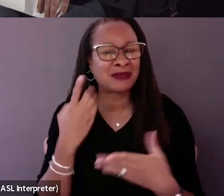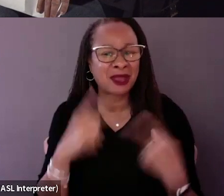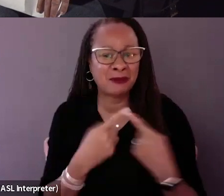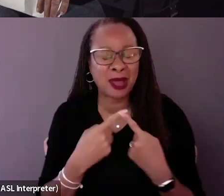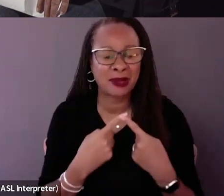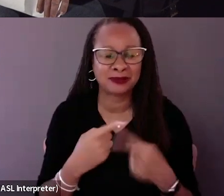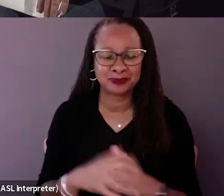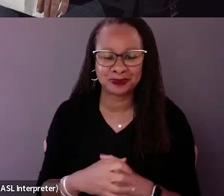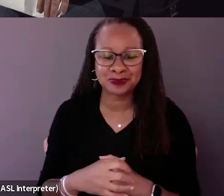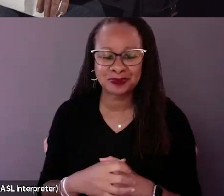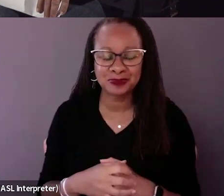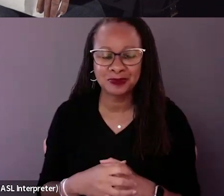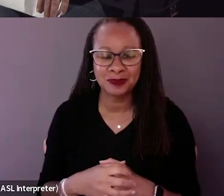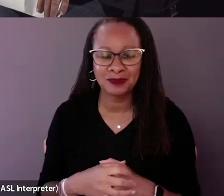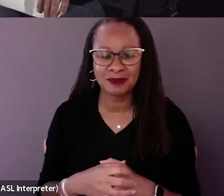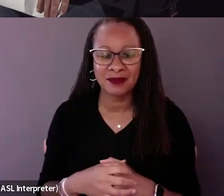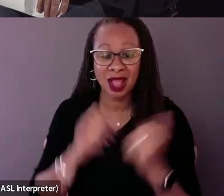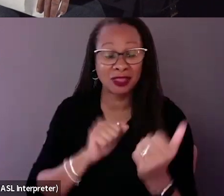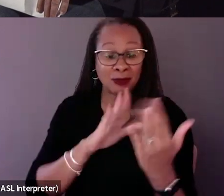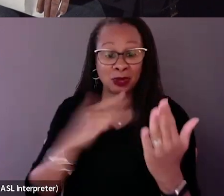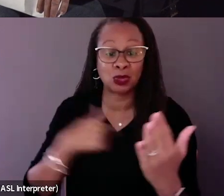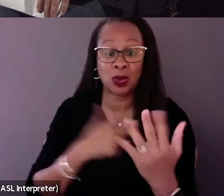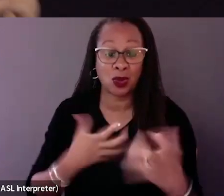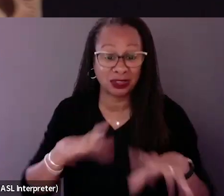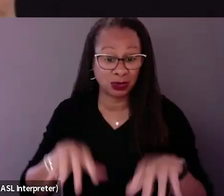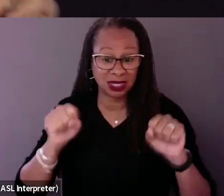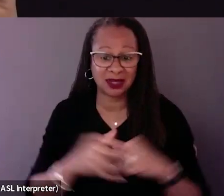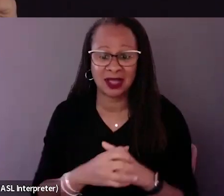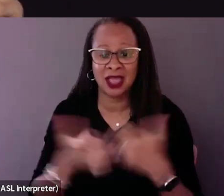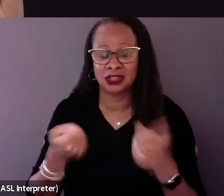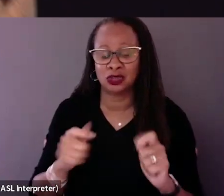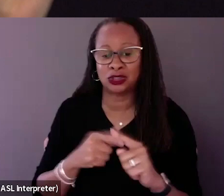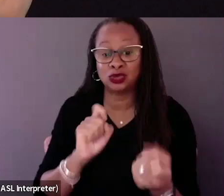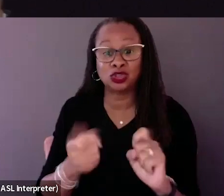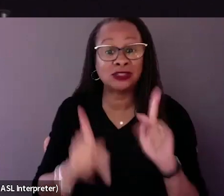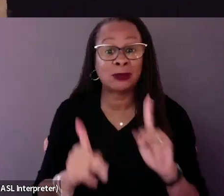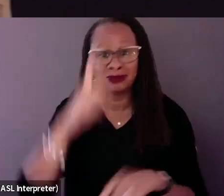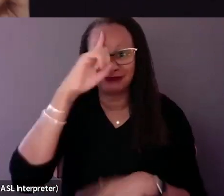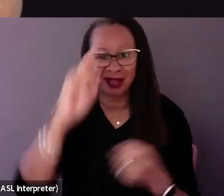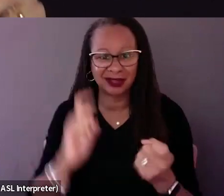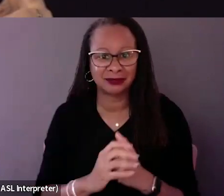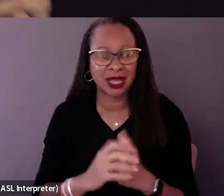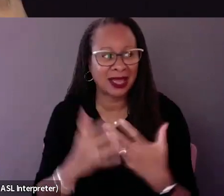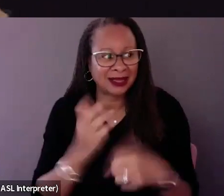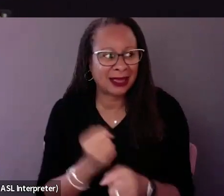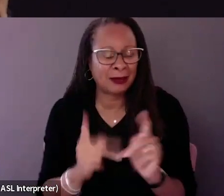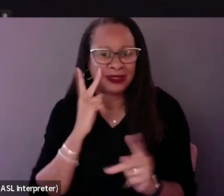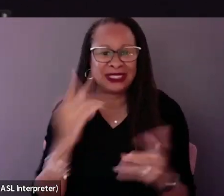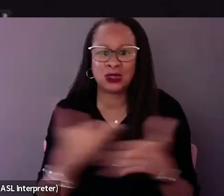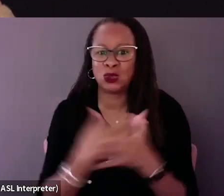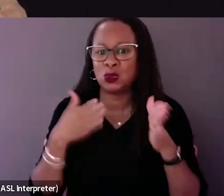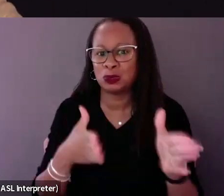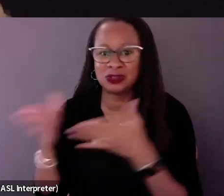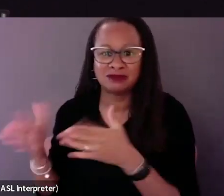about the approach that we wanted to take was you're trying to change people's minds, I think, or get people to see things in a new light very quickly in